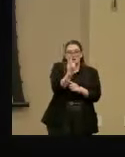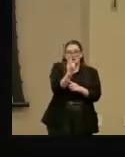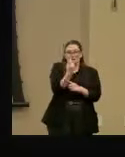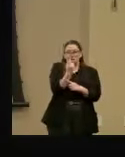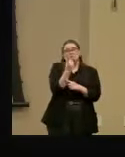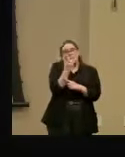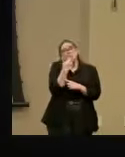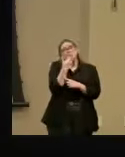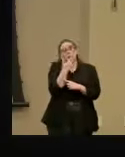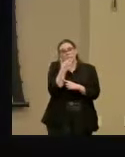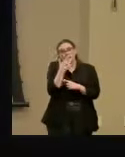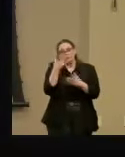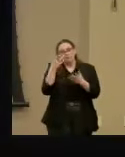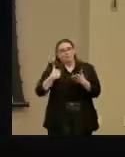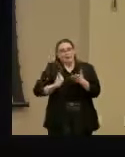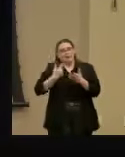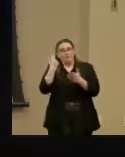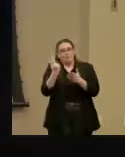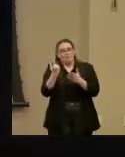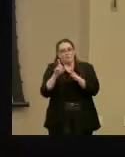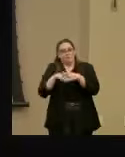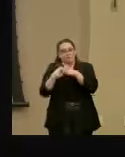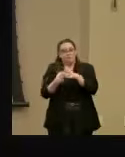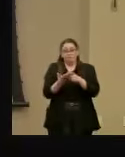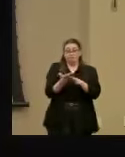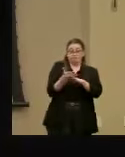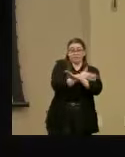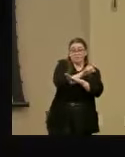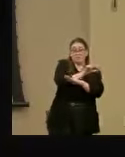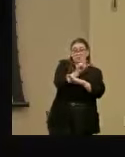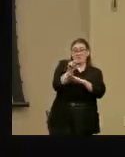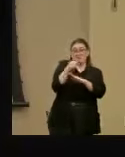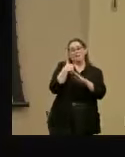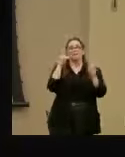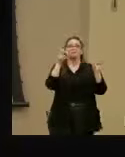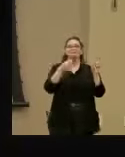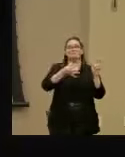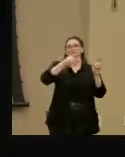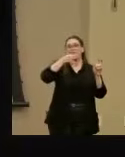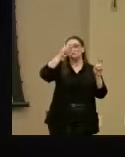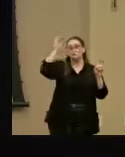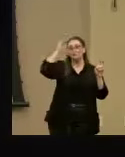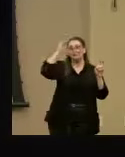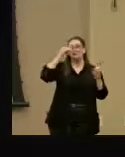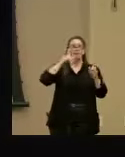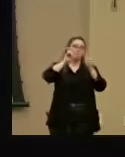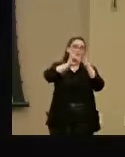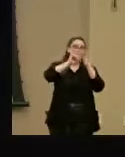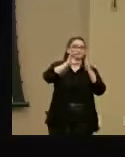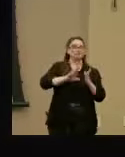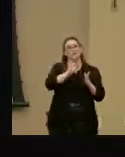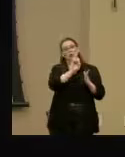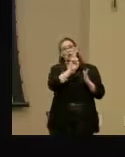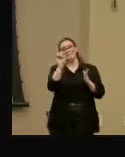a guideline. Prior to 2020, it was all what was just considered like expert opinion. This big researcher on the